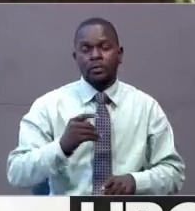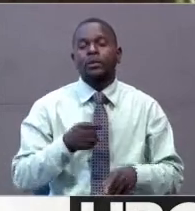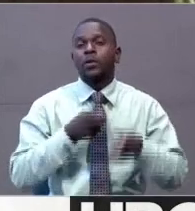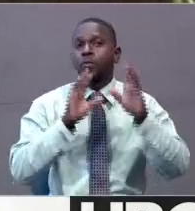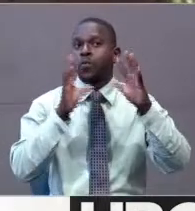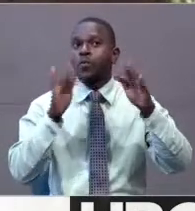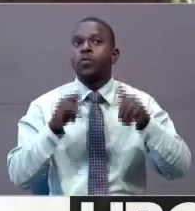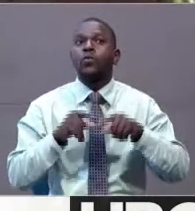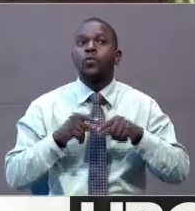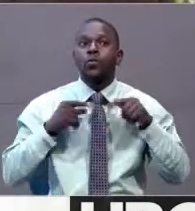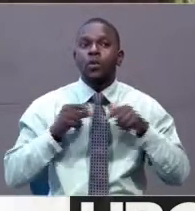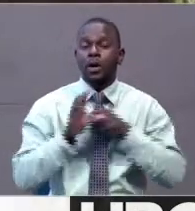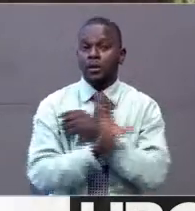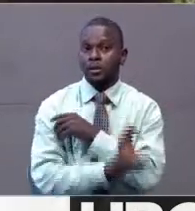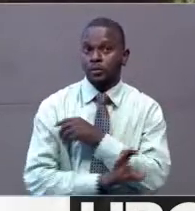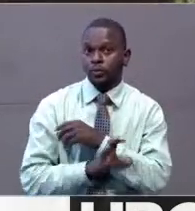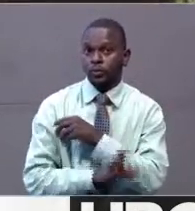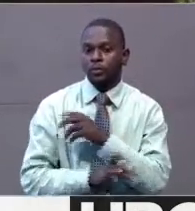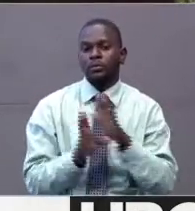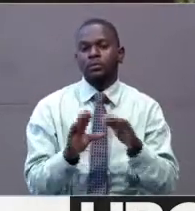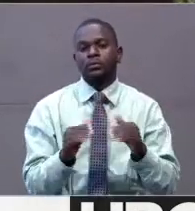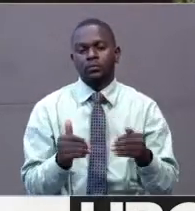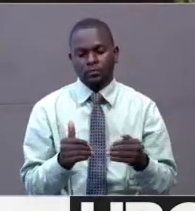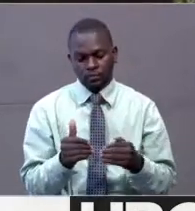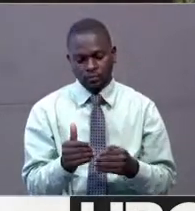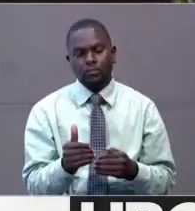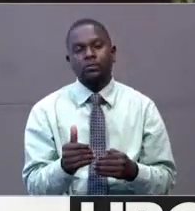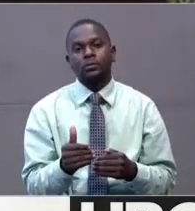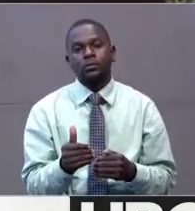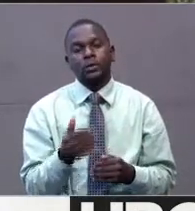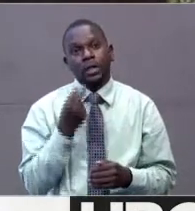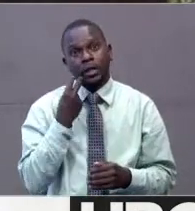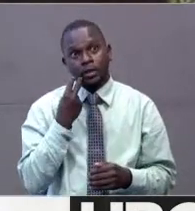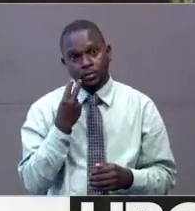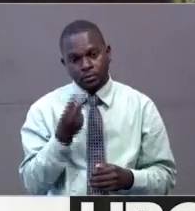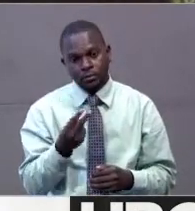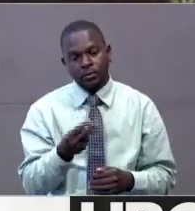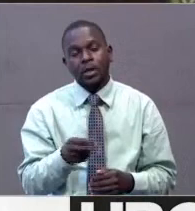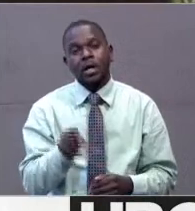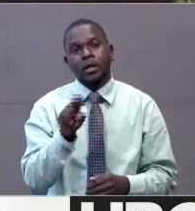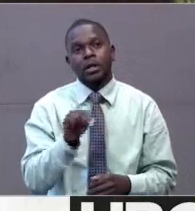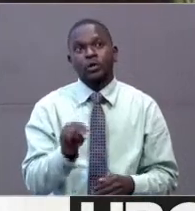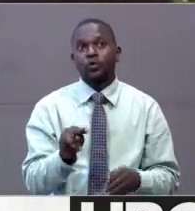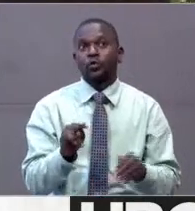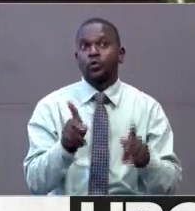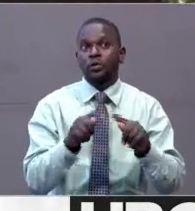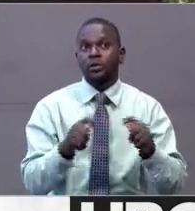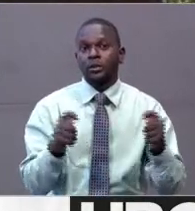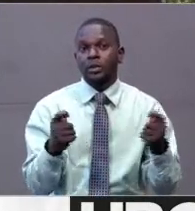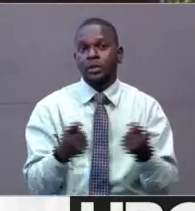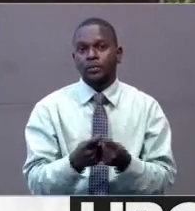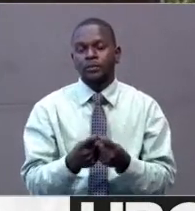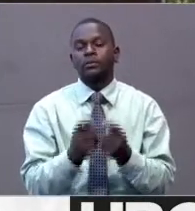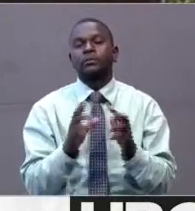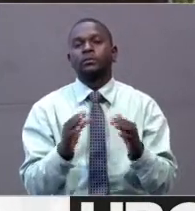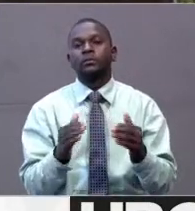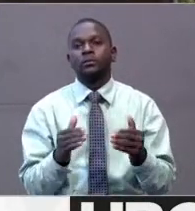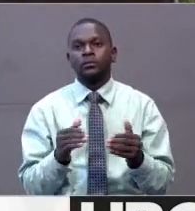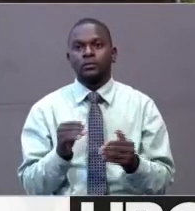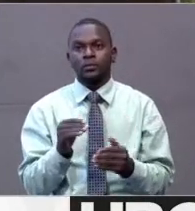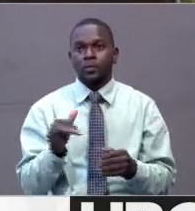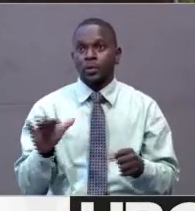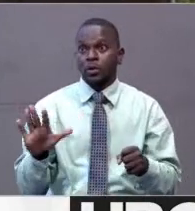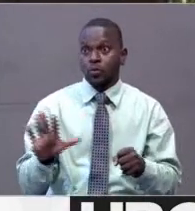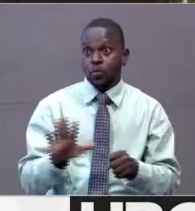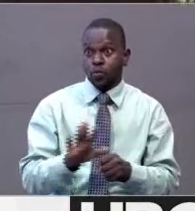successfully hosted in the country, and as well as ensuring that our national team is